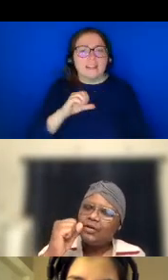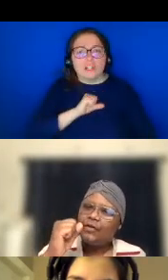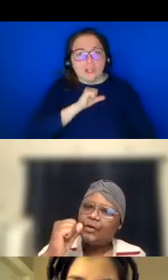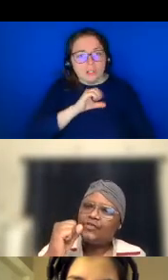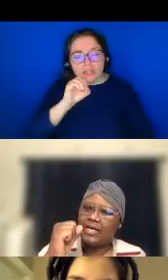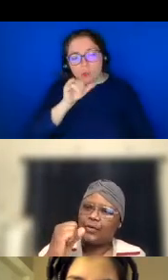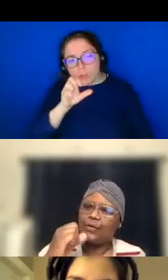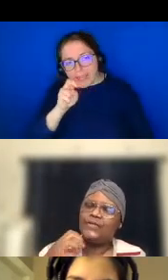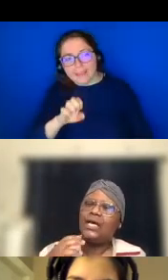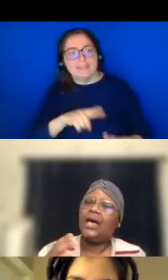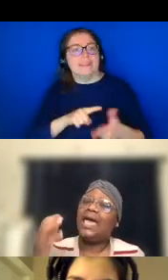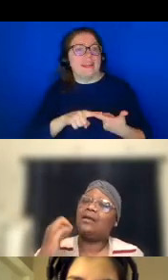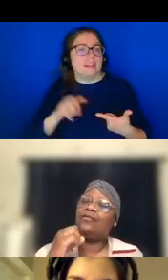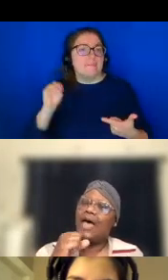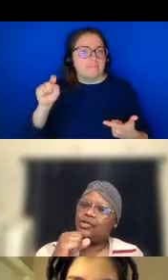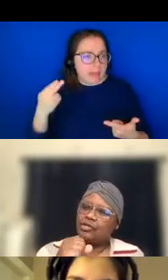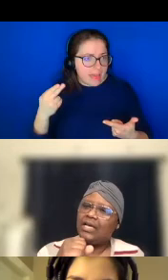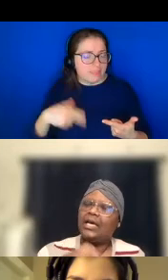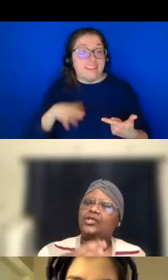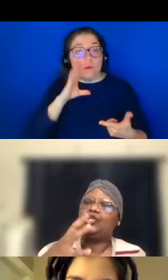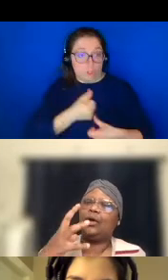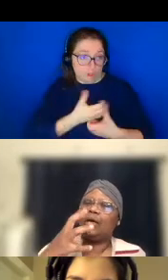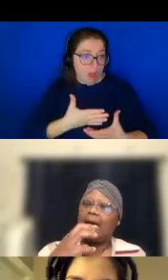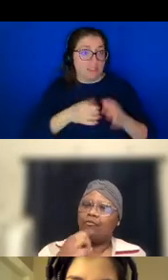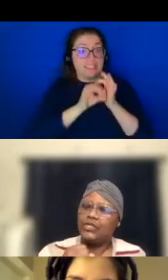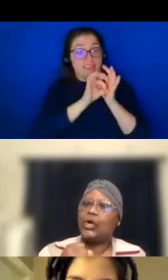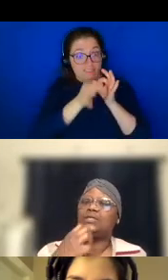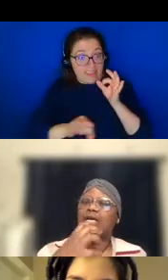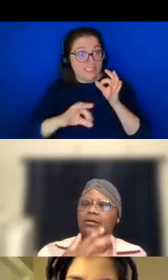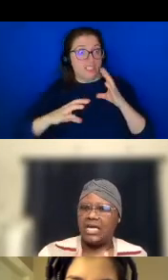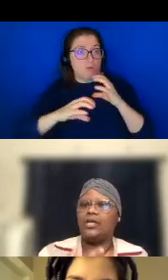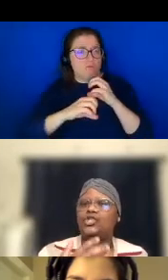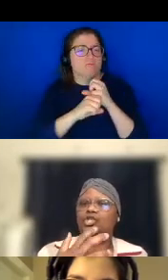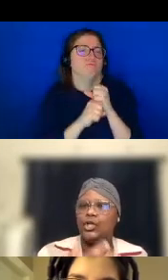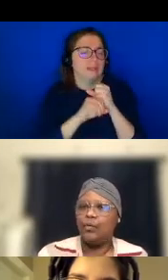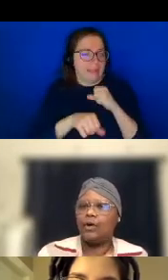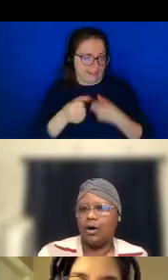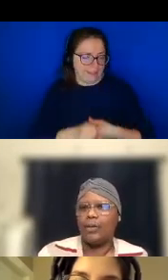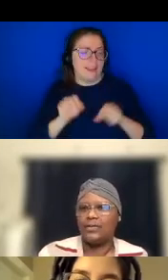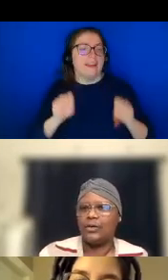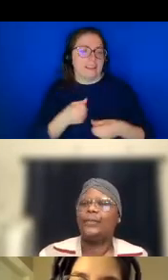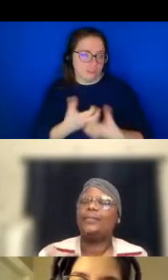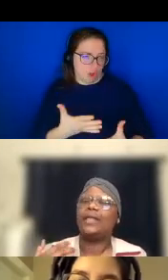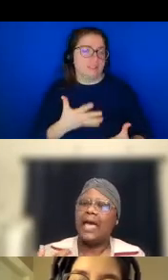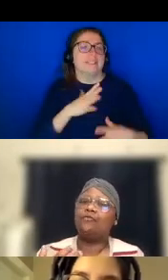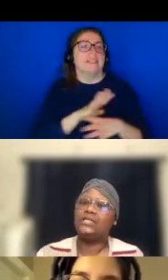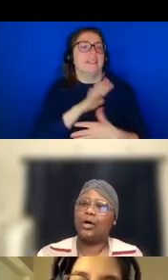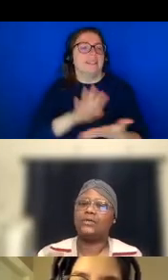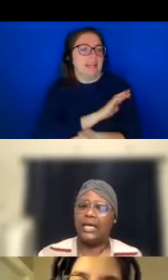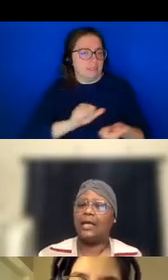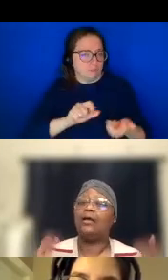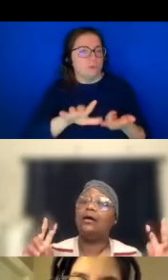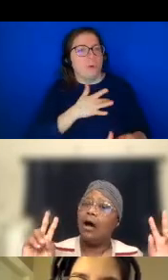shrinkage of those vessels, and that shrinkage can result in damage to the heart muscle and